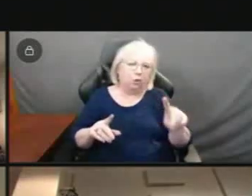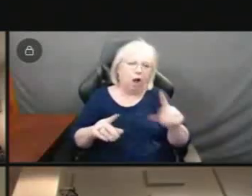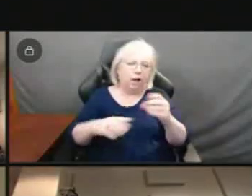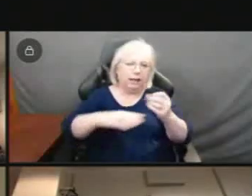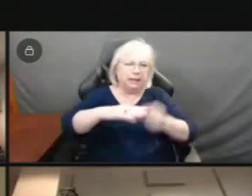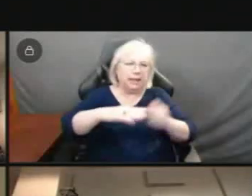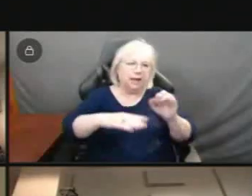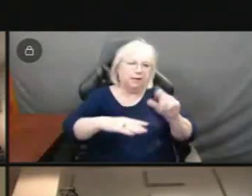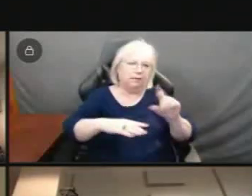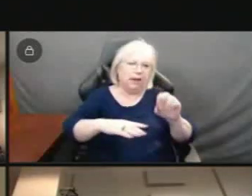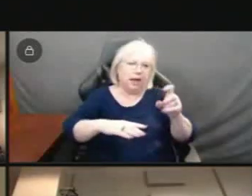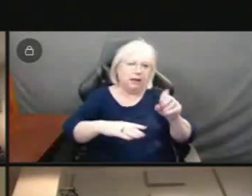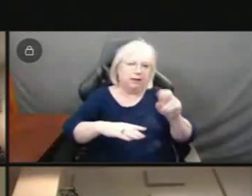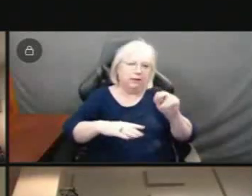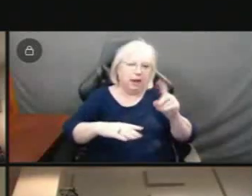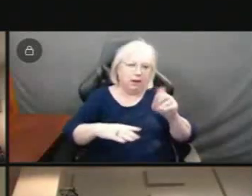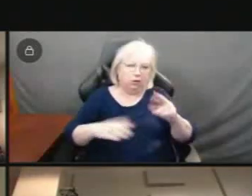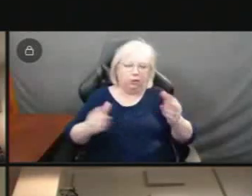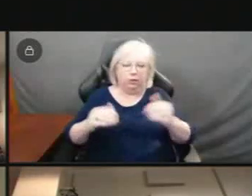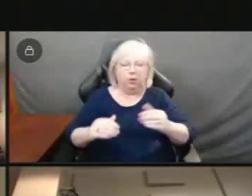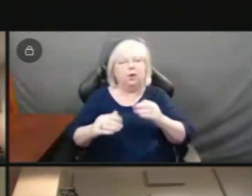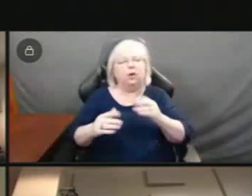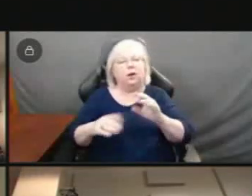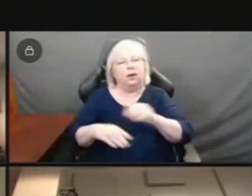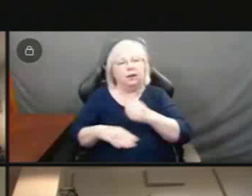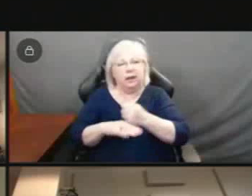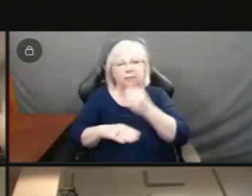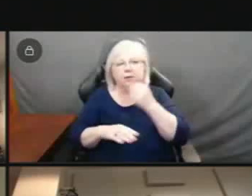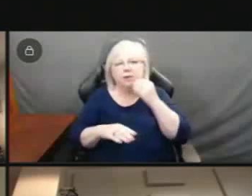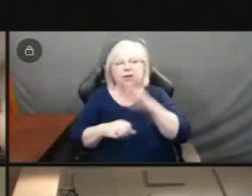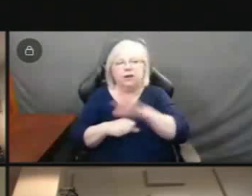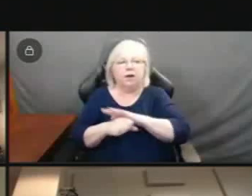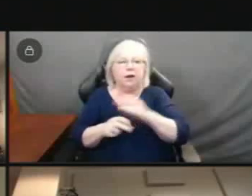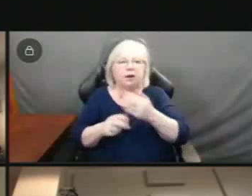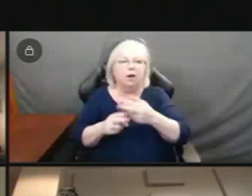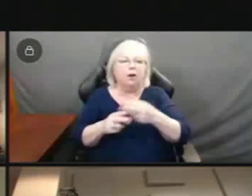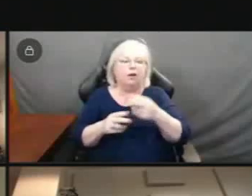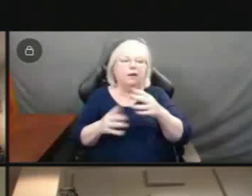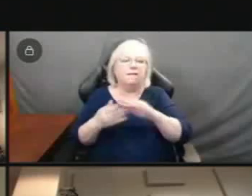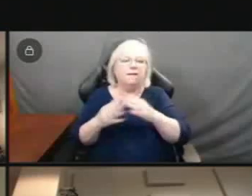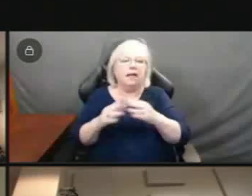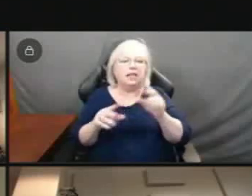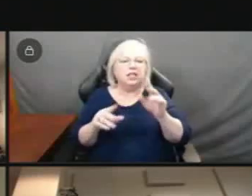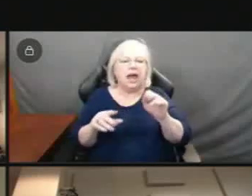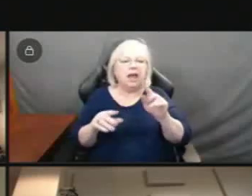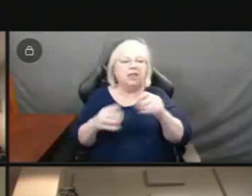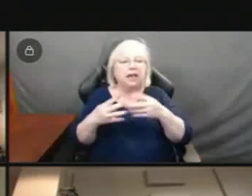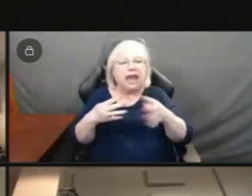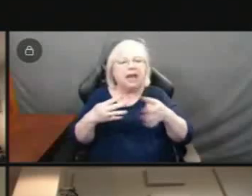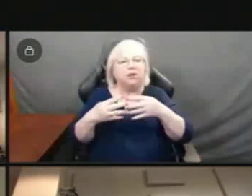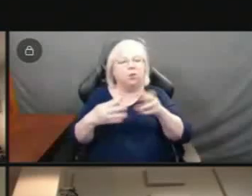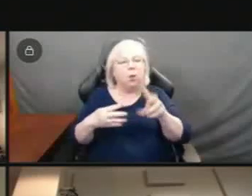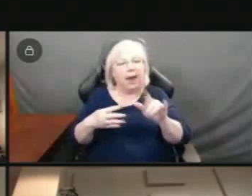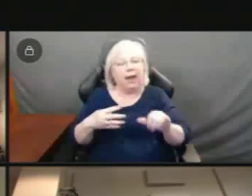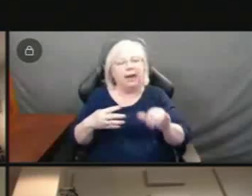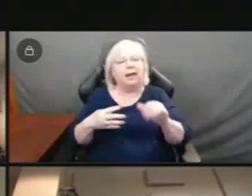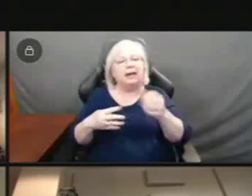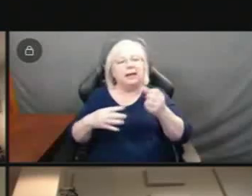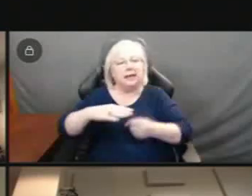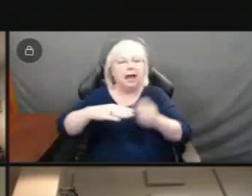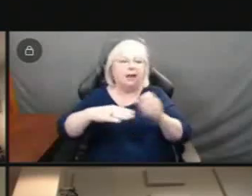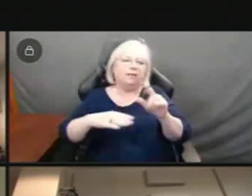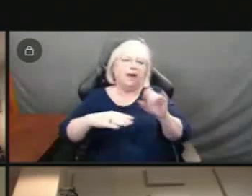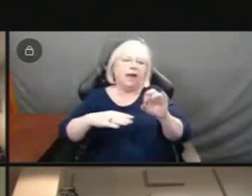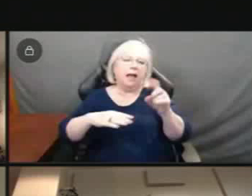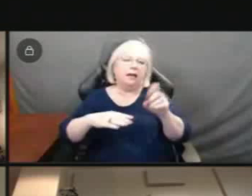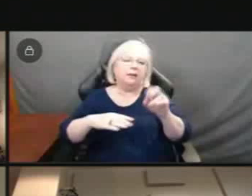a planned zoning development and establish a planned residential district titled Village at the Gateway, Phase 9, PRD, located on the south side of Alexander